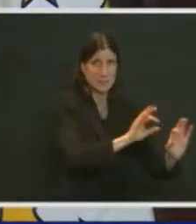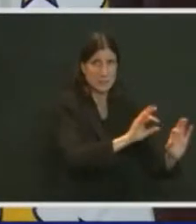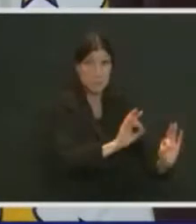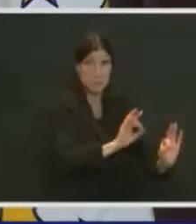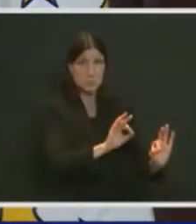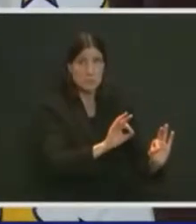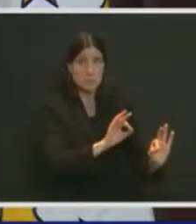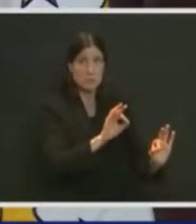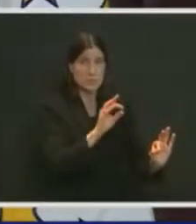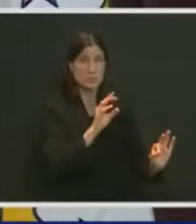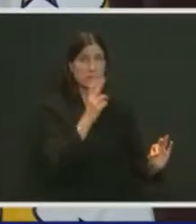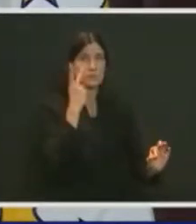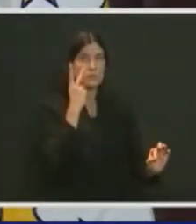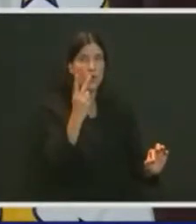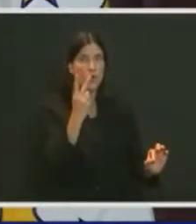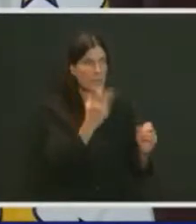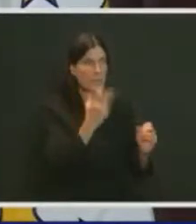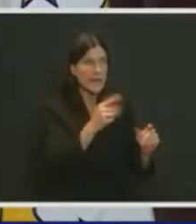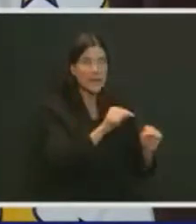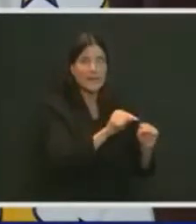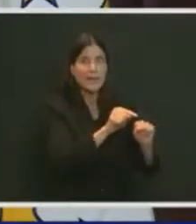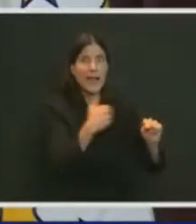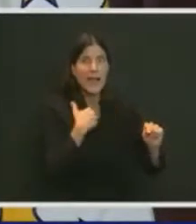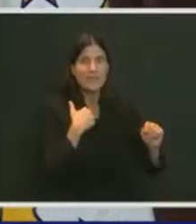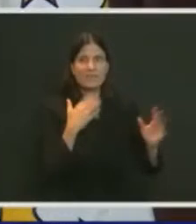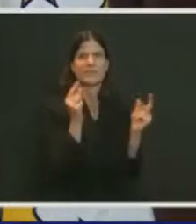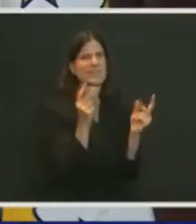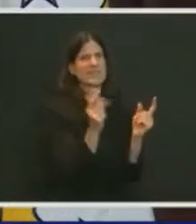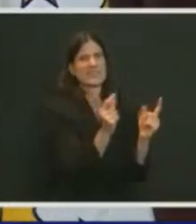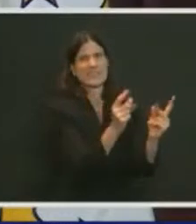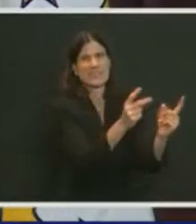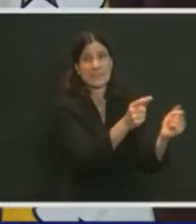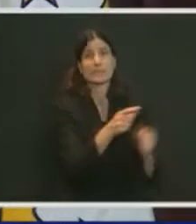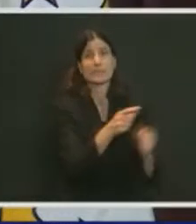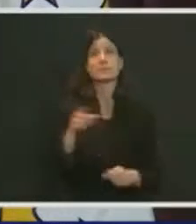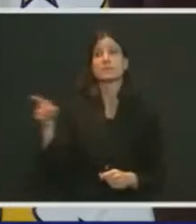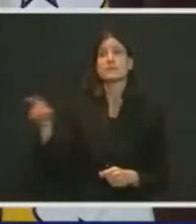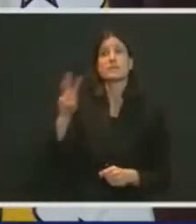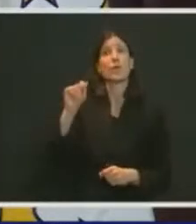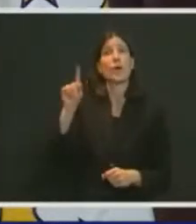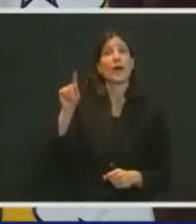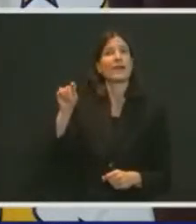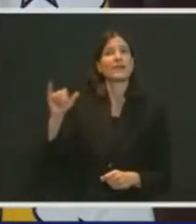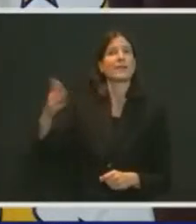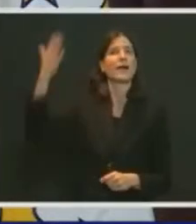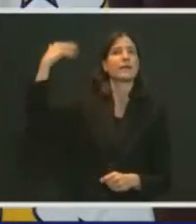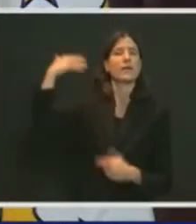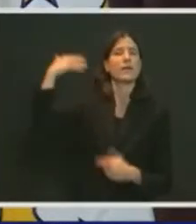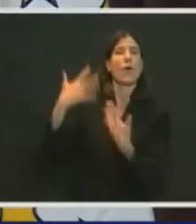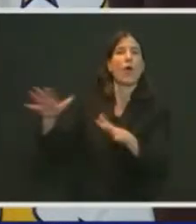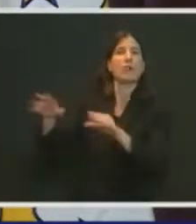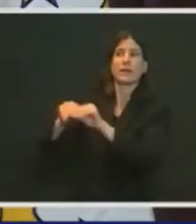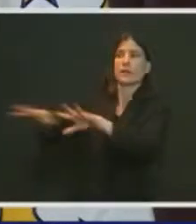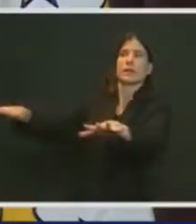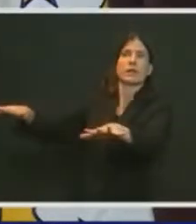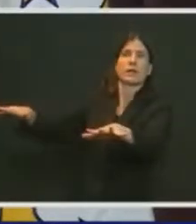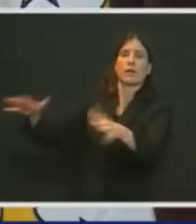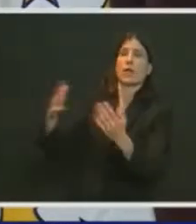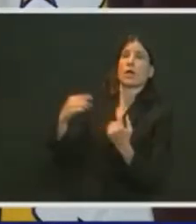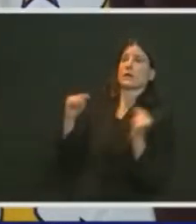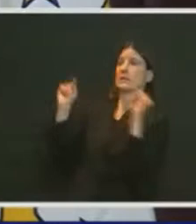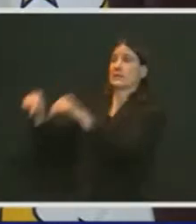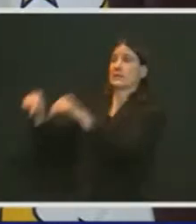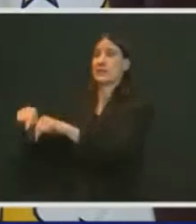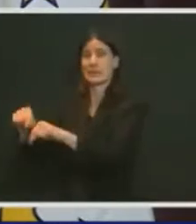that happening? That wasn't the case in Wyatt when we were there. So we're going to continue that process as we go